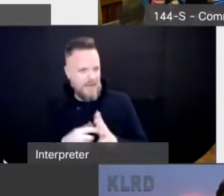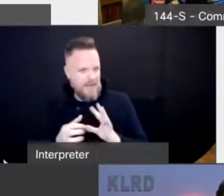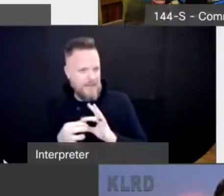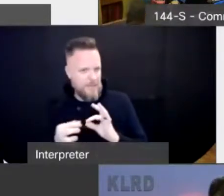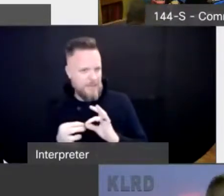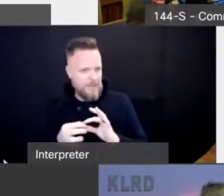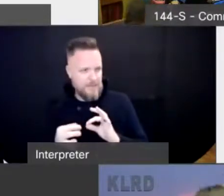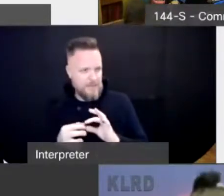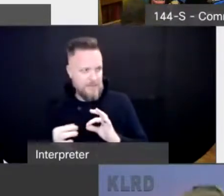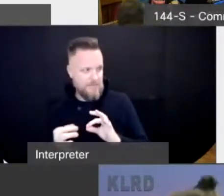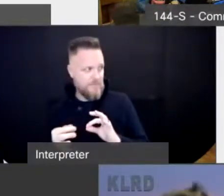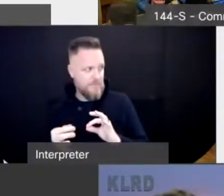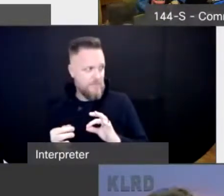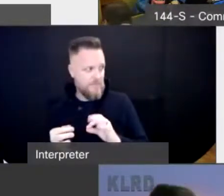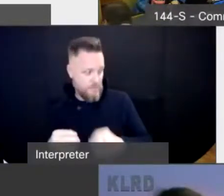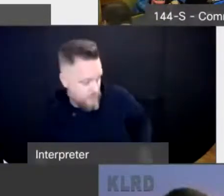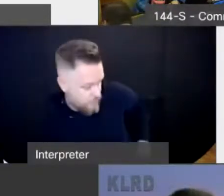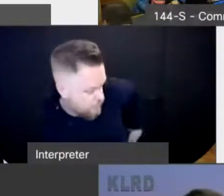Okay.